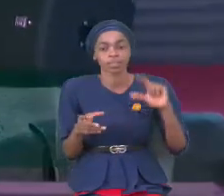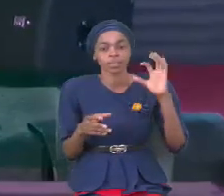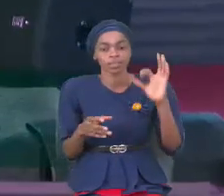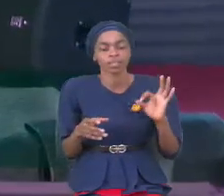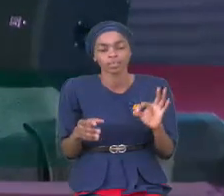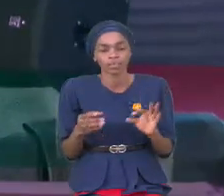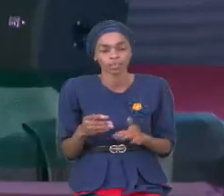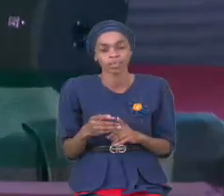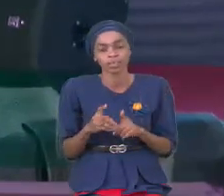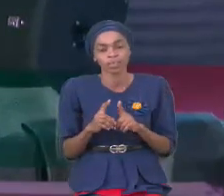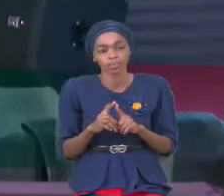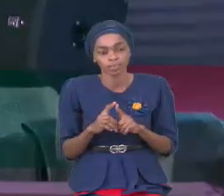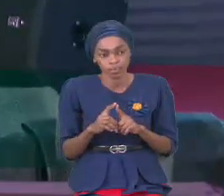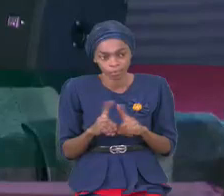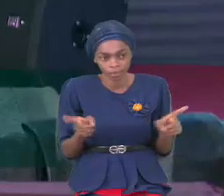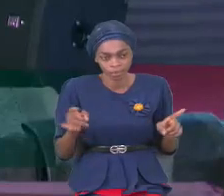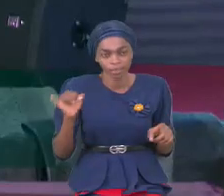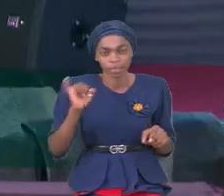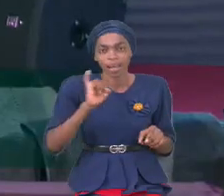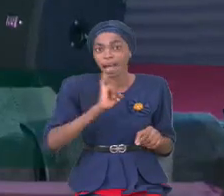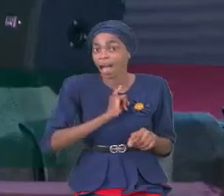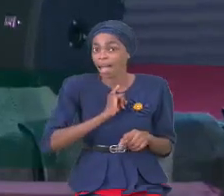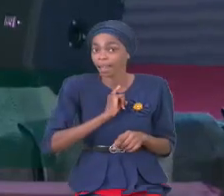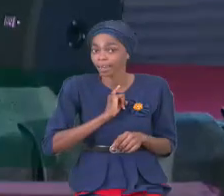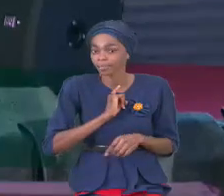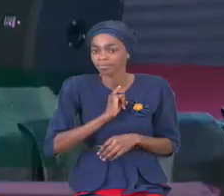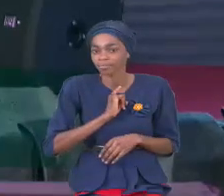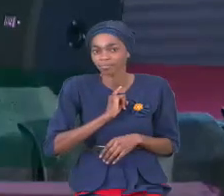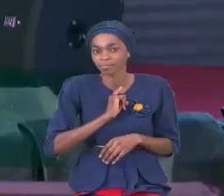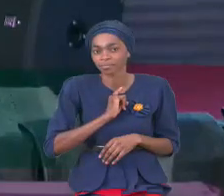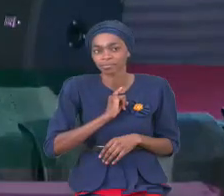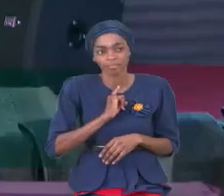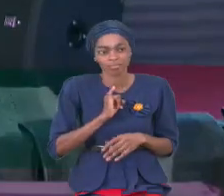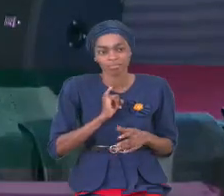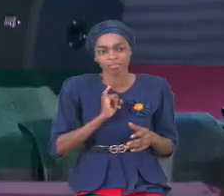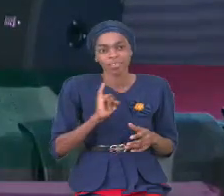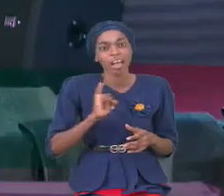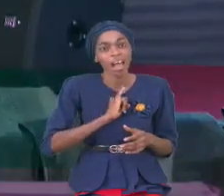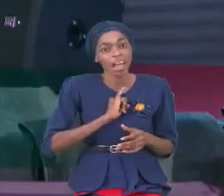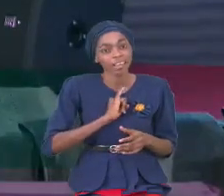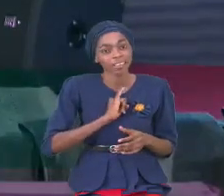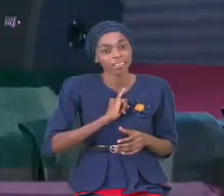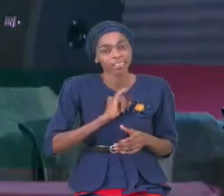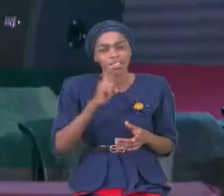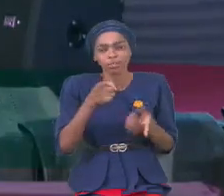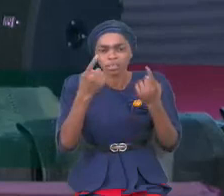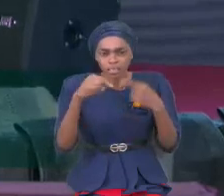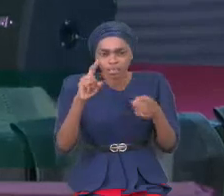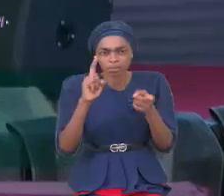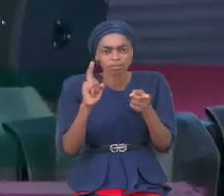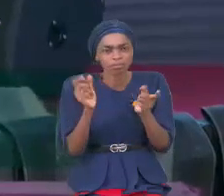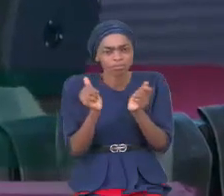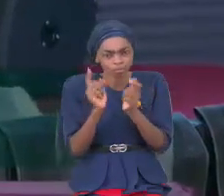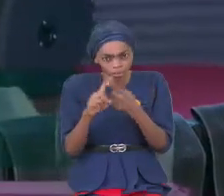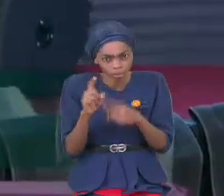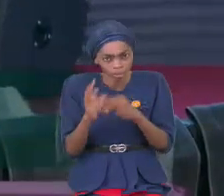I was sacrificed. You came into this world all by yourself. The commission